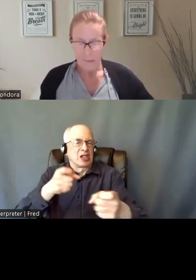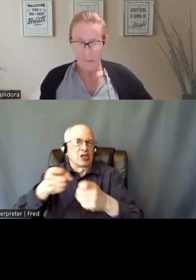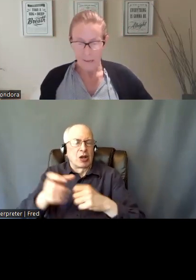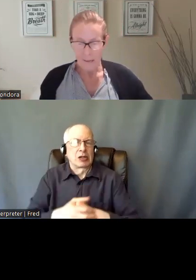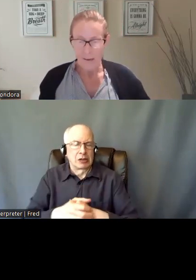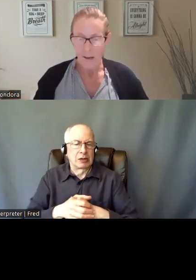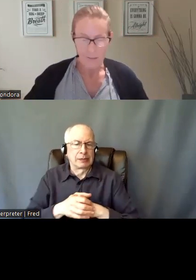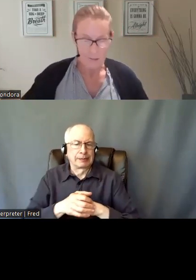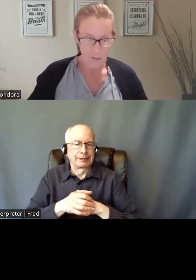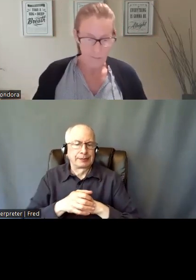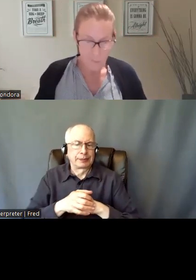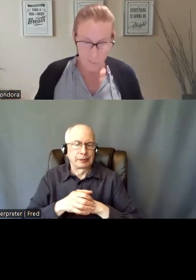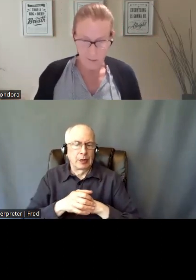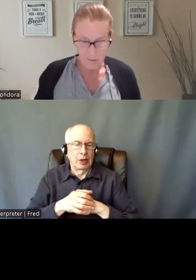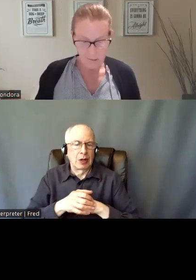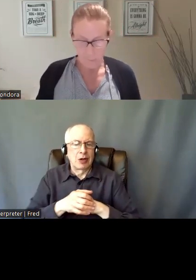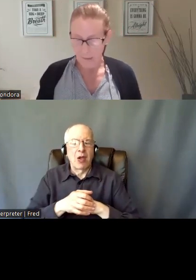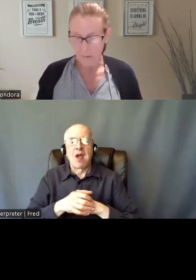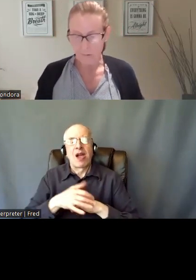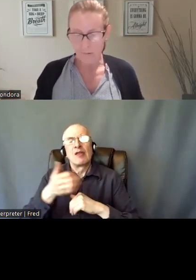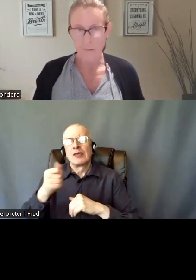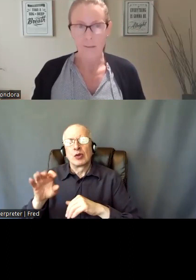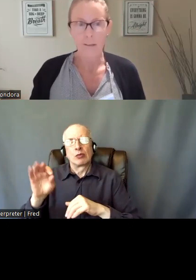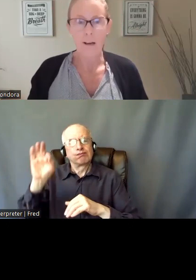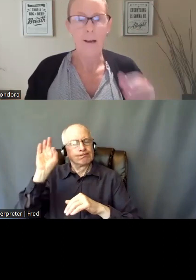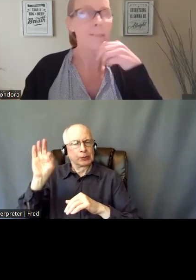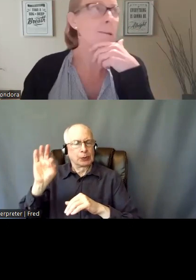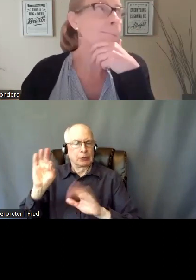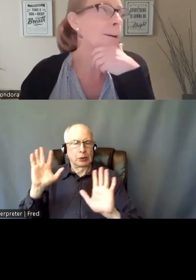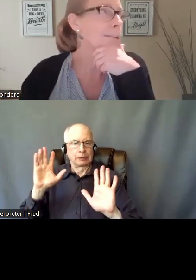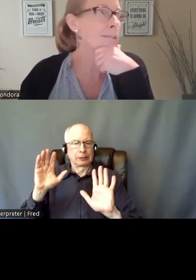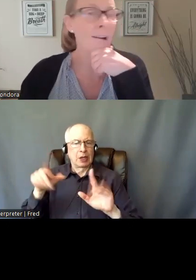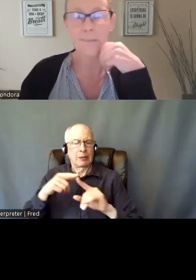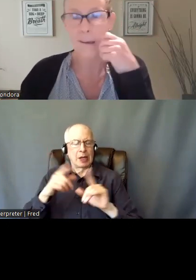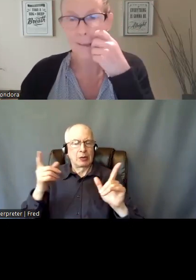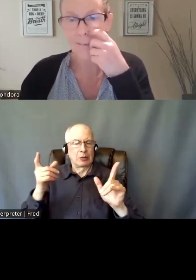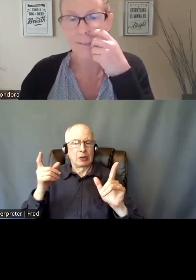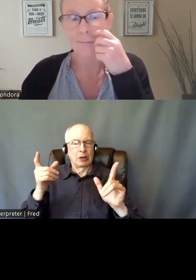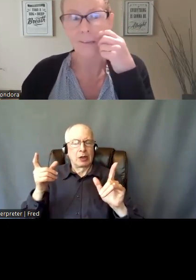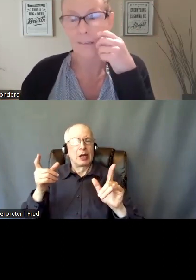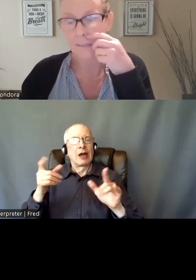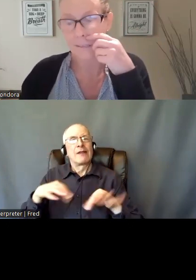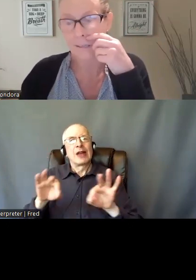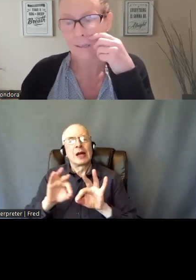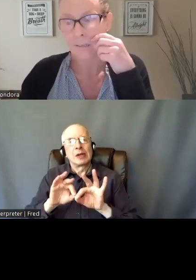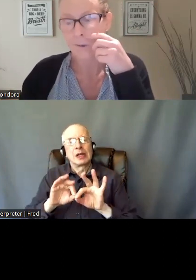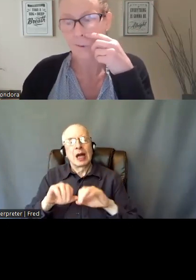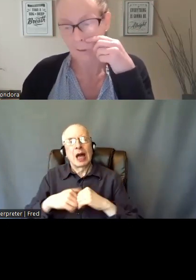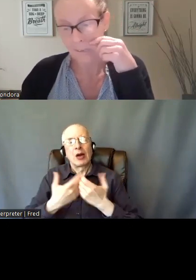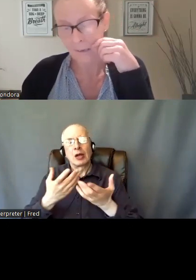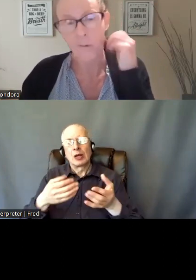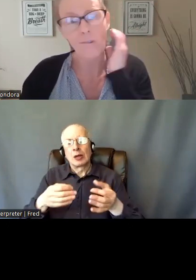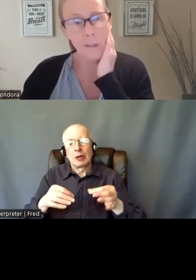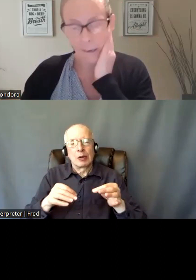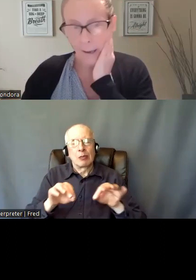So let me say just a few words about the importance of family as it relates to